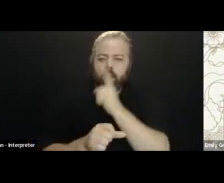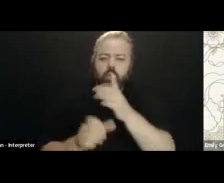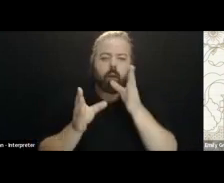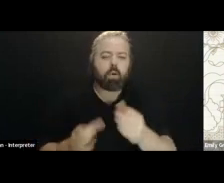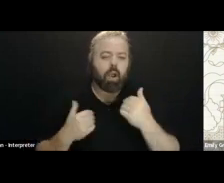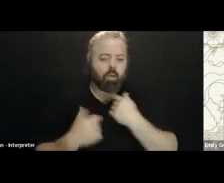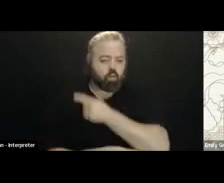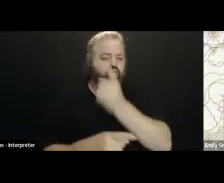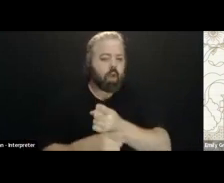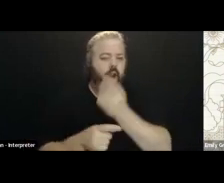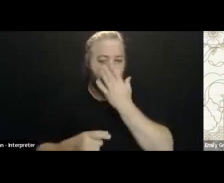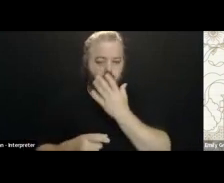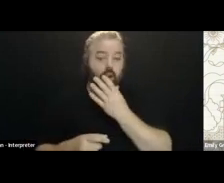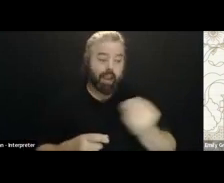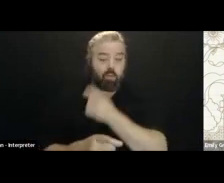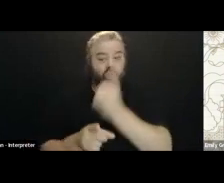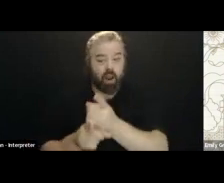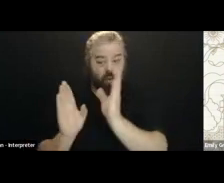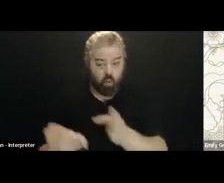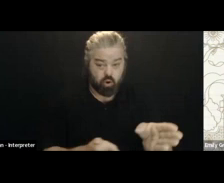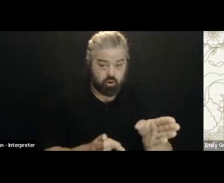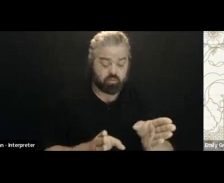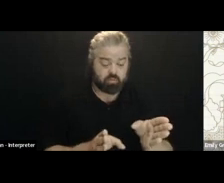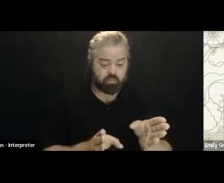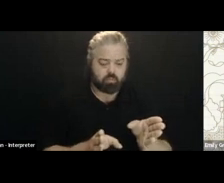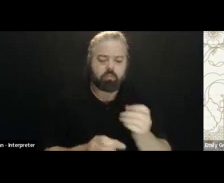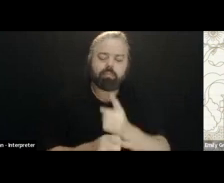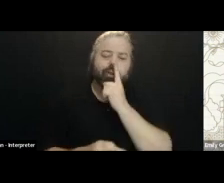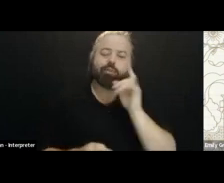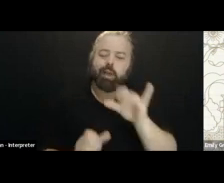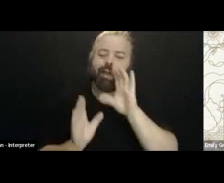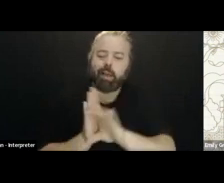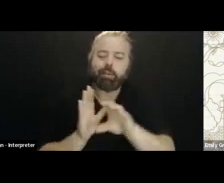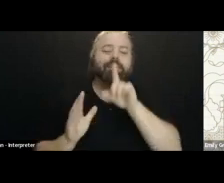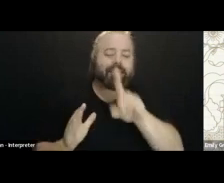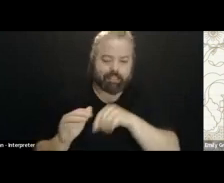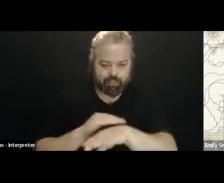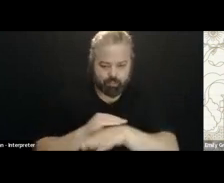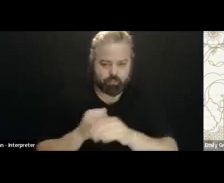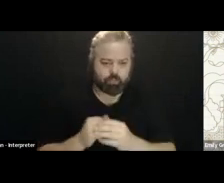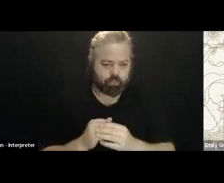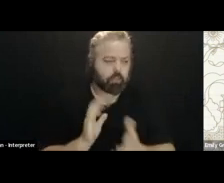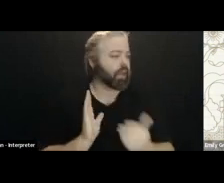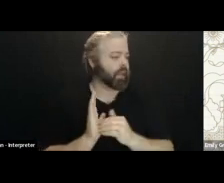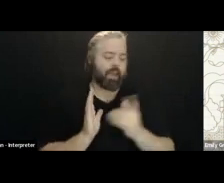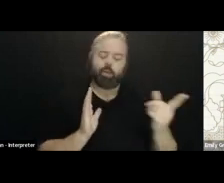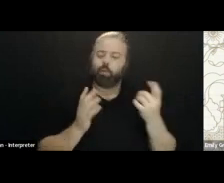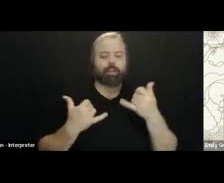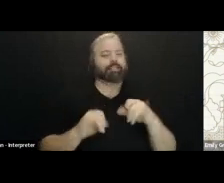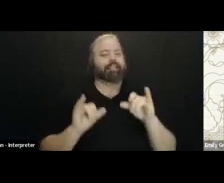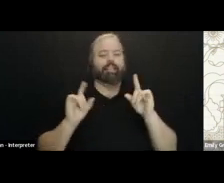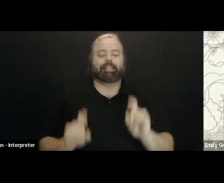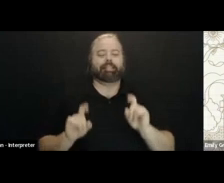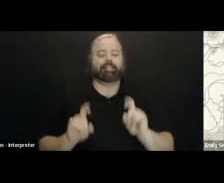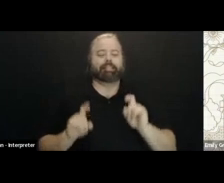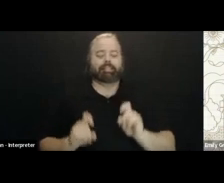get them the contrast they need to make that image accessible. Again, we're still in the beta version of this, but I think